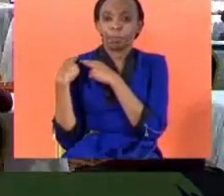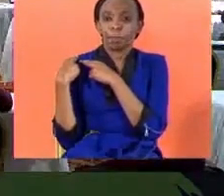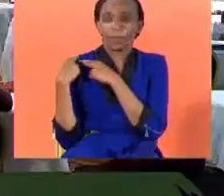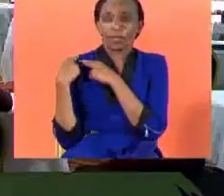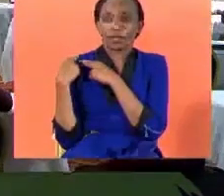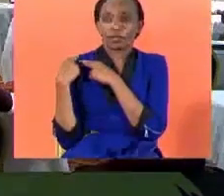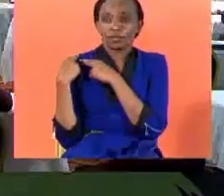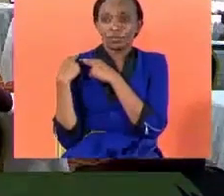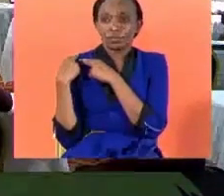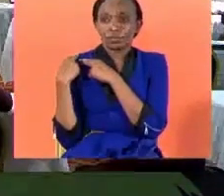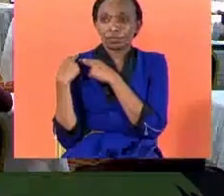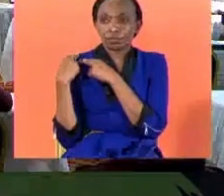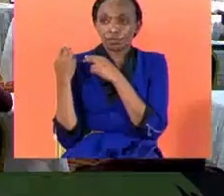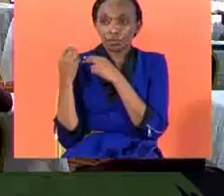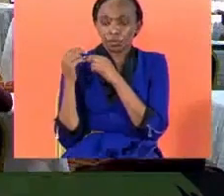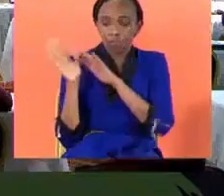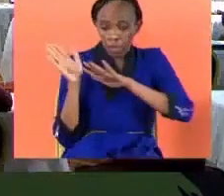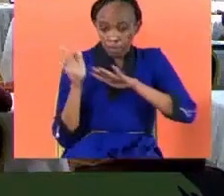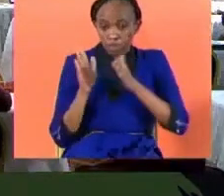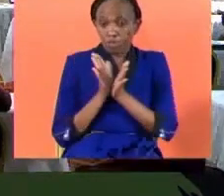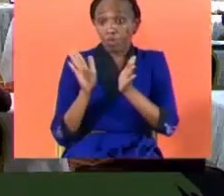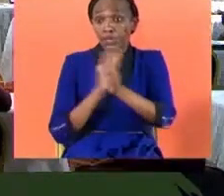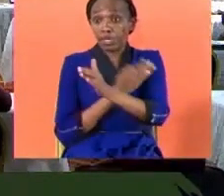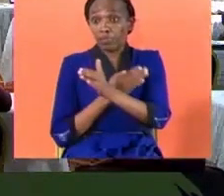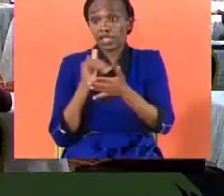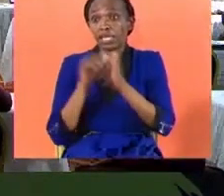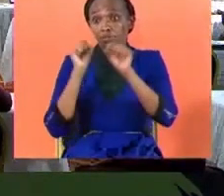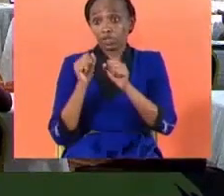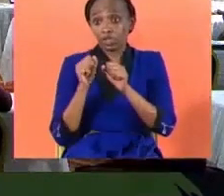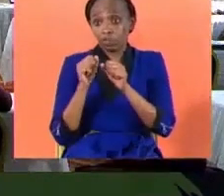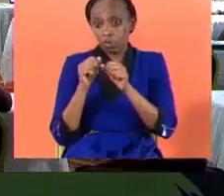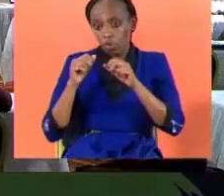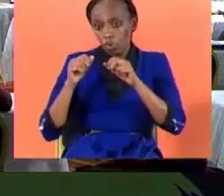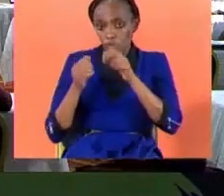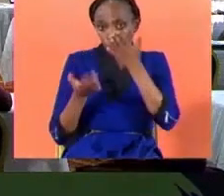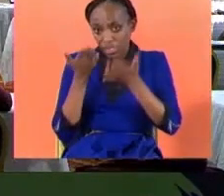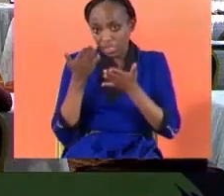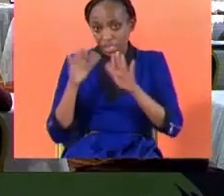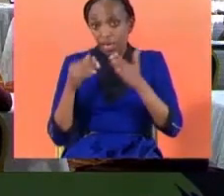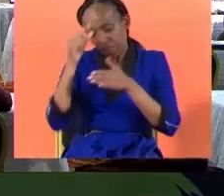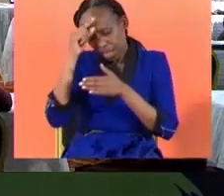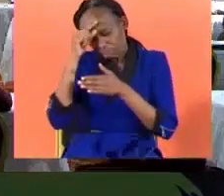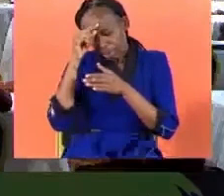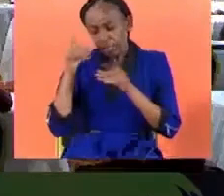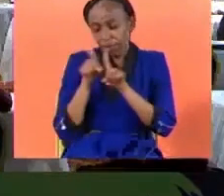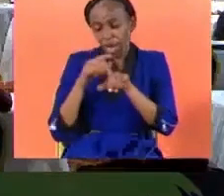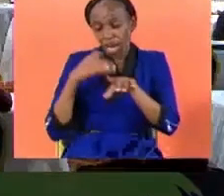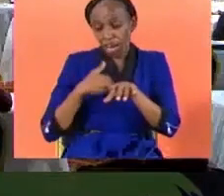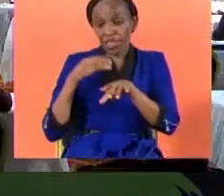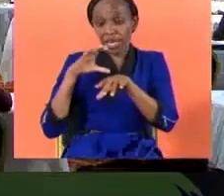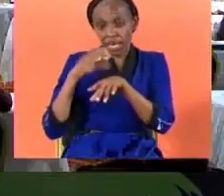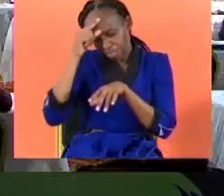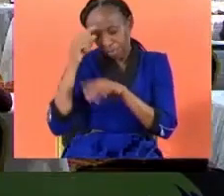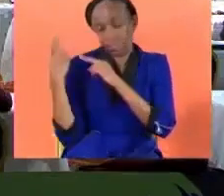the public power so that they can monitor and hold government accountable